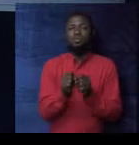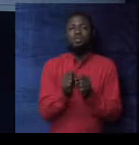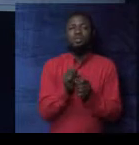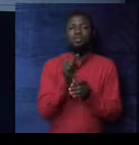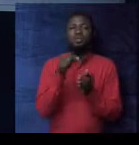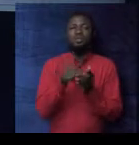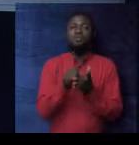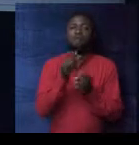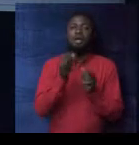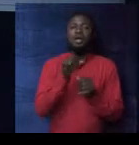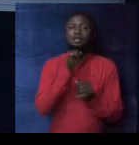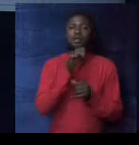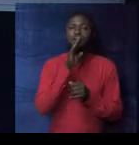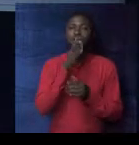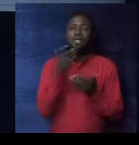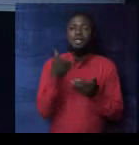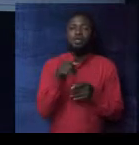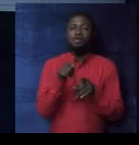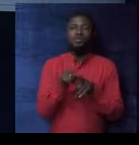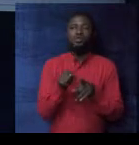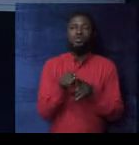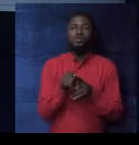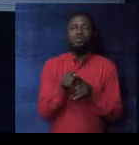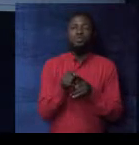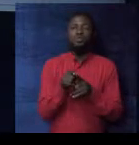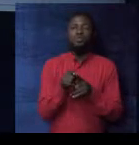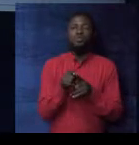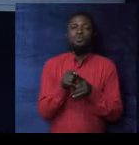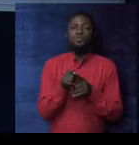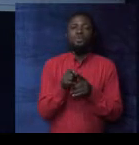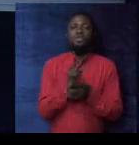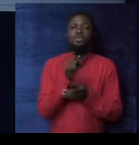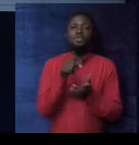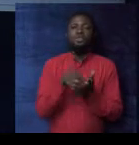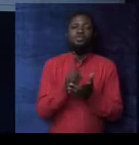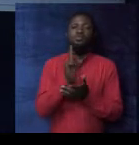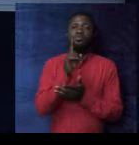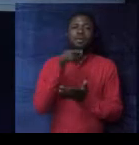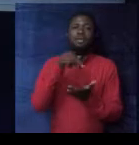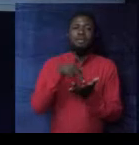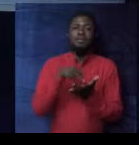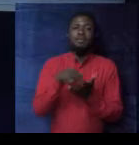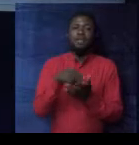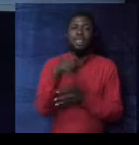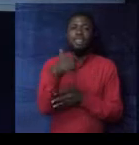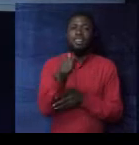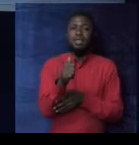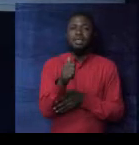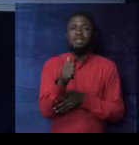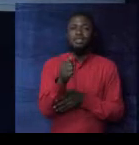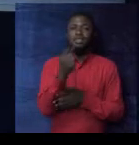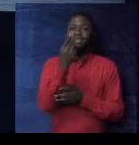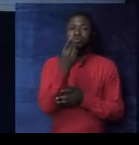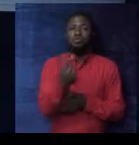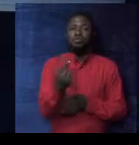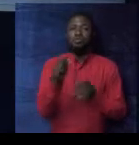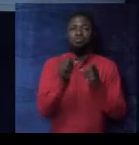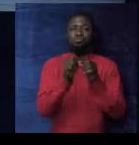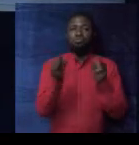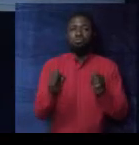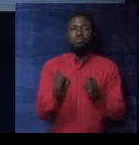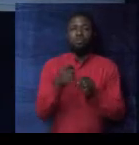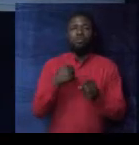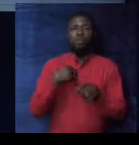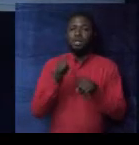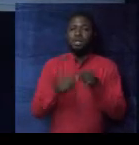and another 1 square. No, this 1 cannot be here. And so this 1 represents 10 single squares,